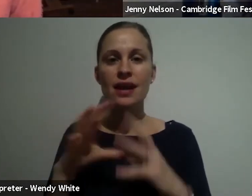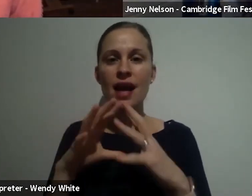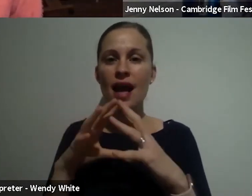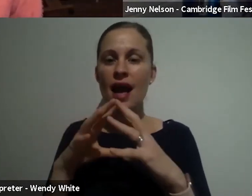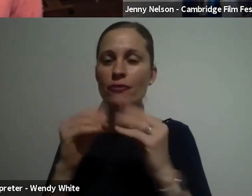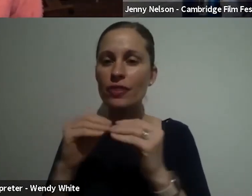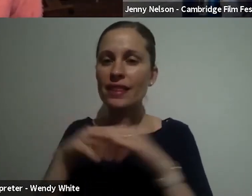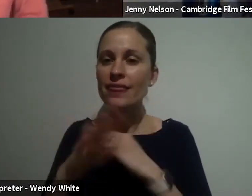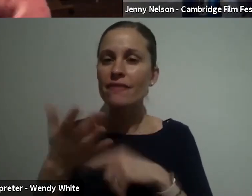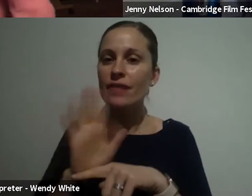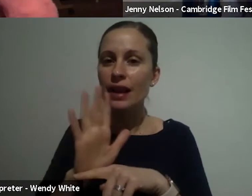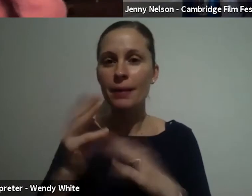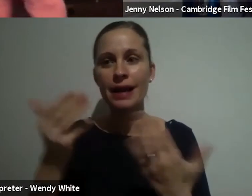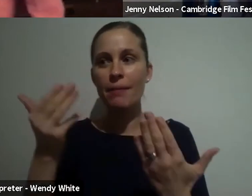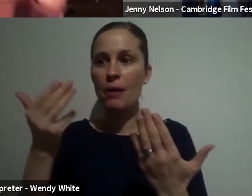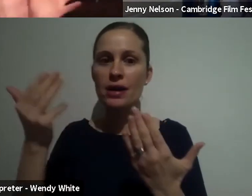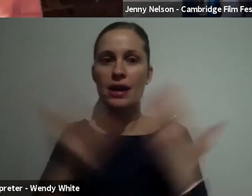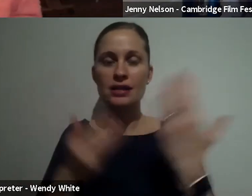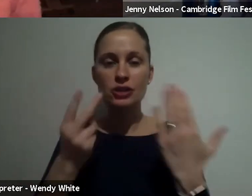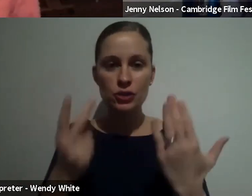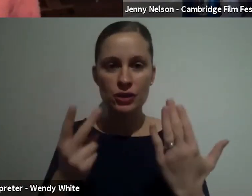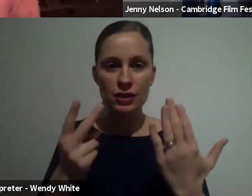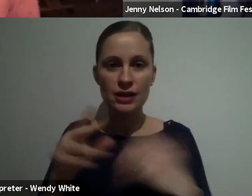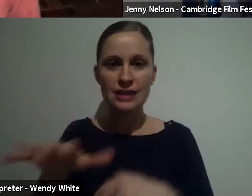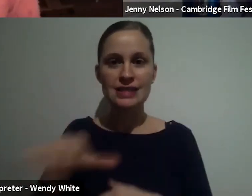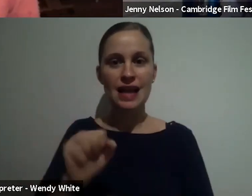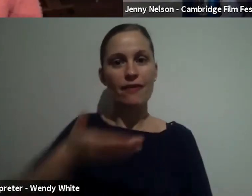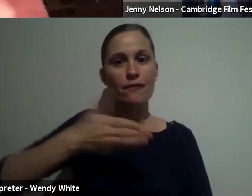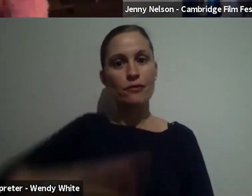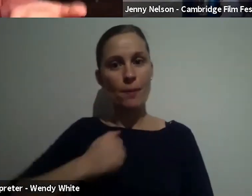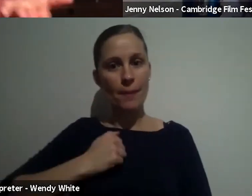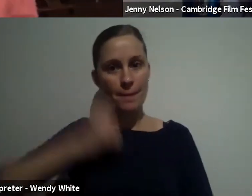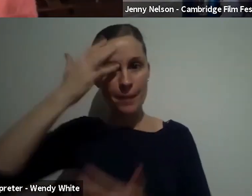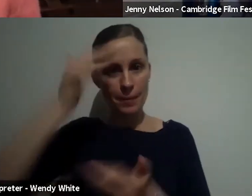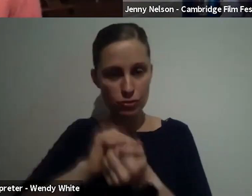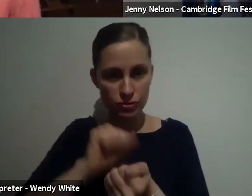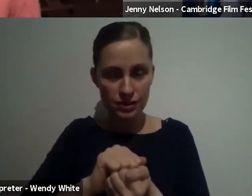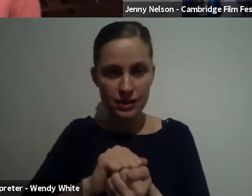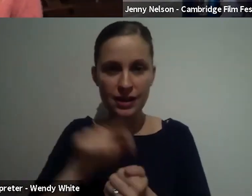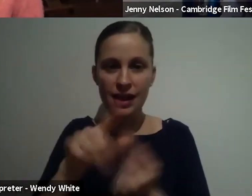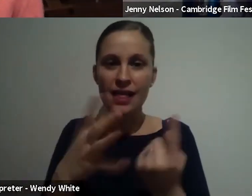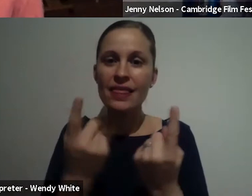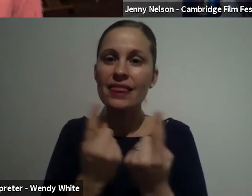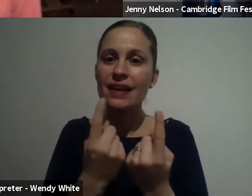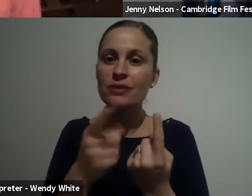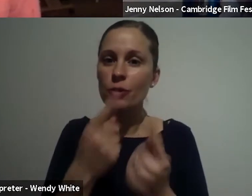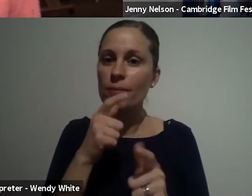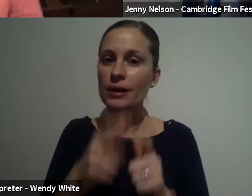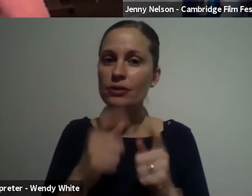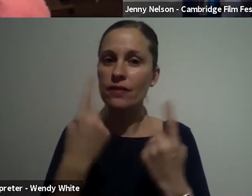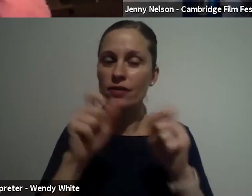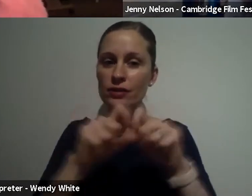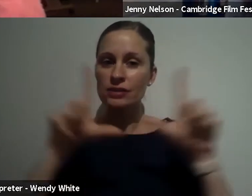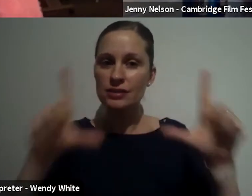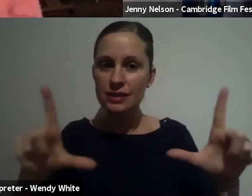exactly, I mean, it's, yeah, exactly taken from my memories. Actually, this scene you are mentioning, the first scene in which the